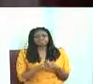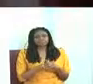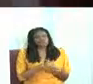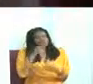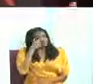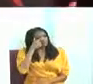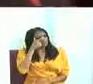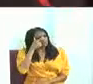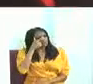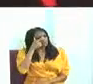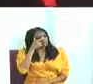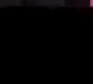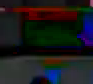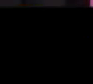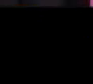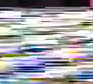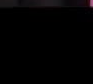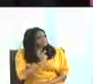Because a part of me